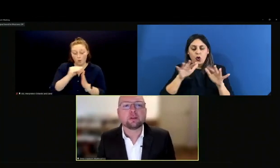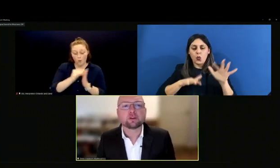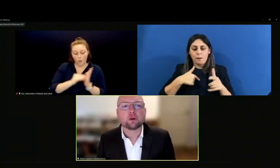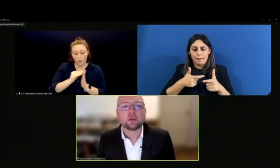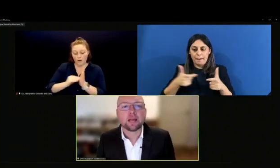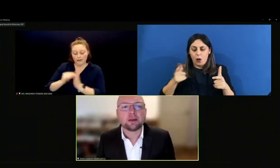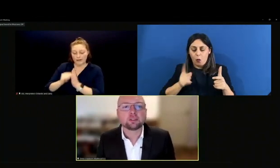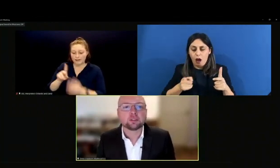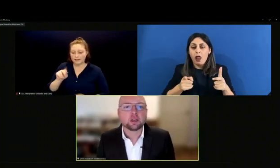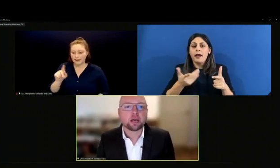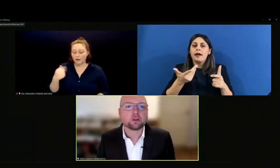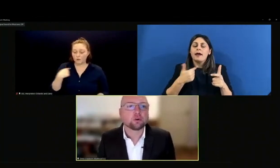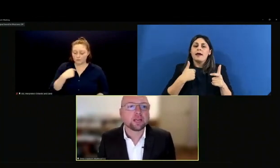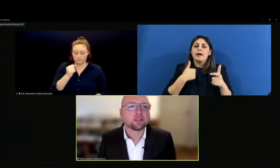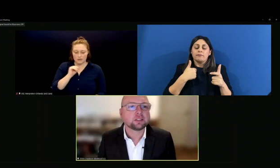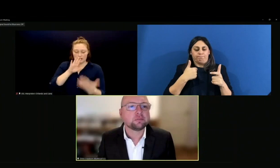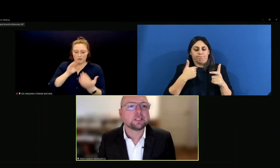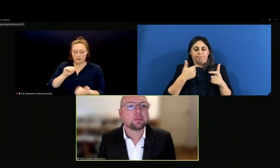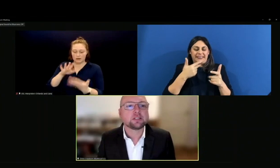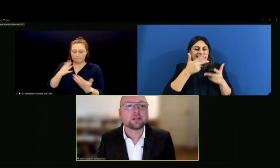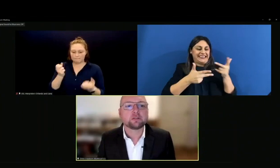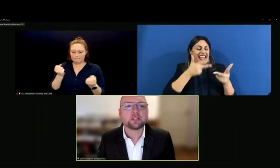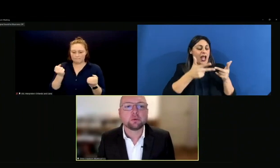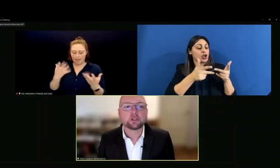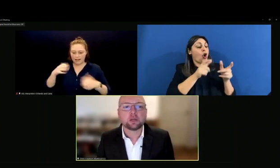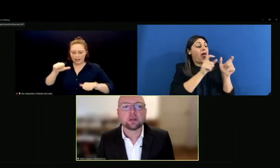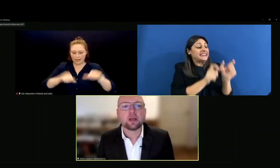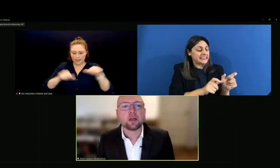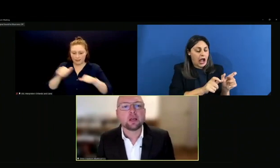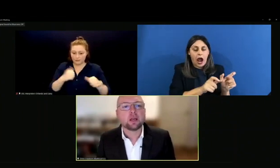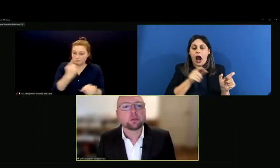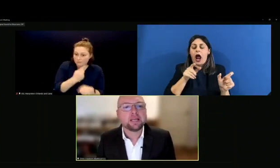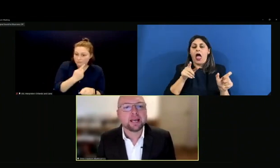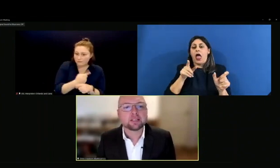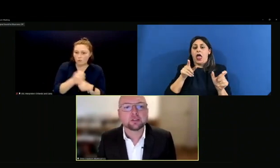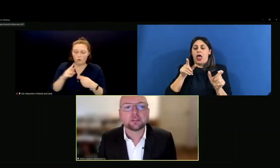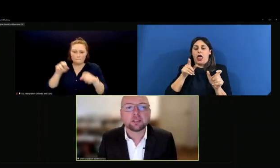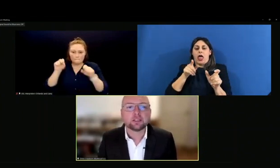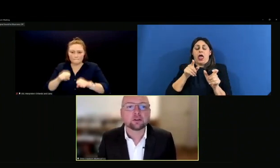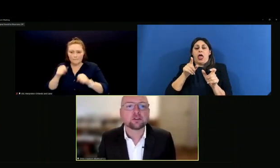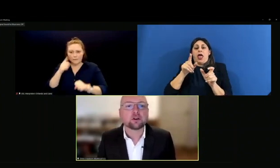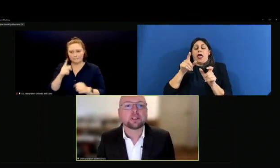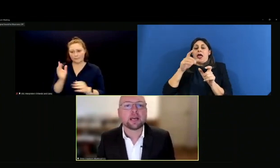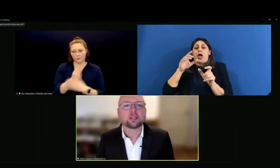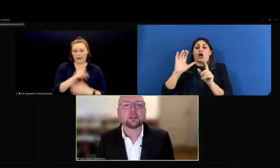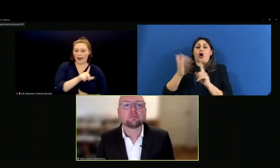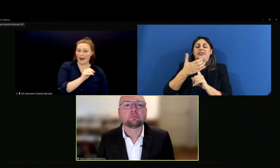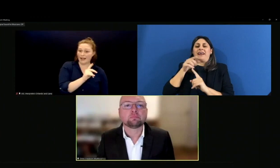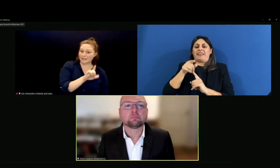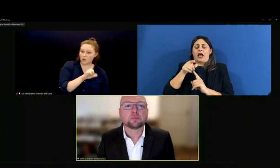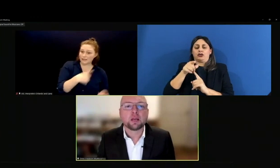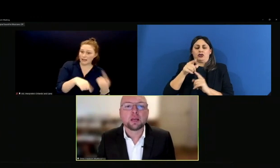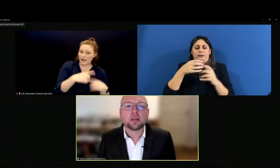faced with ever-growing doubts about the correctness and feasibility of distinguishing between lexical signs and constructed